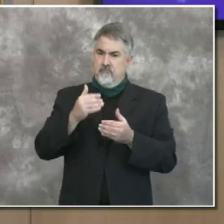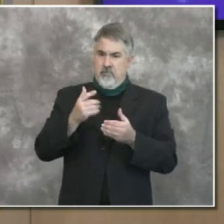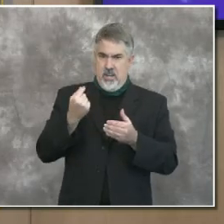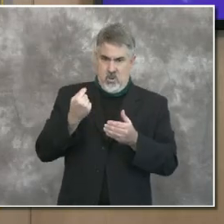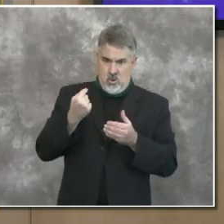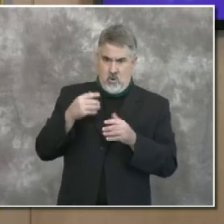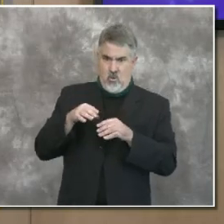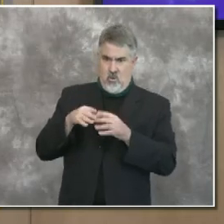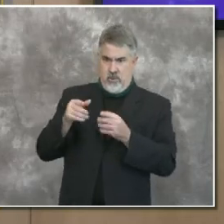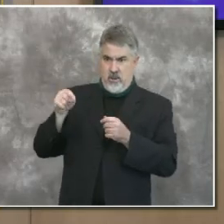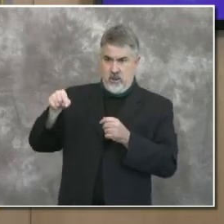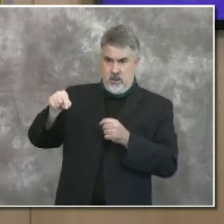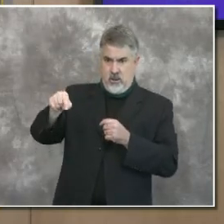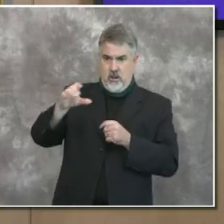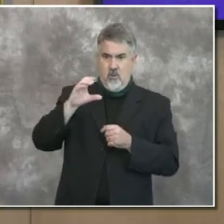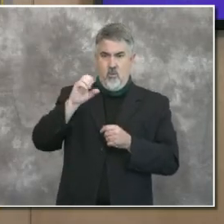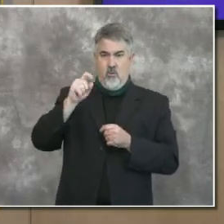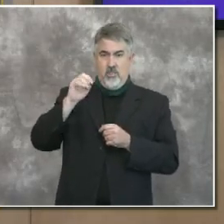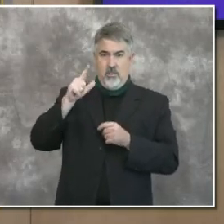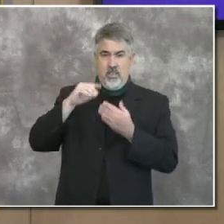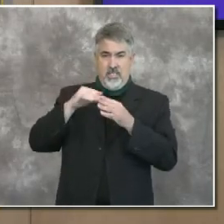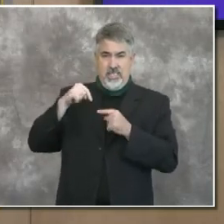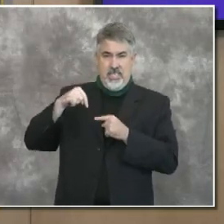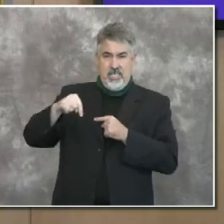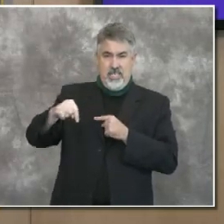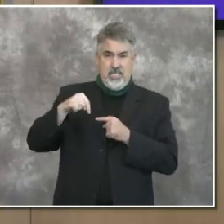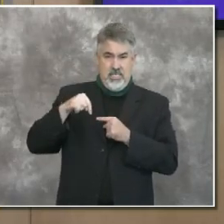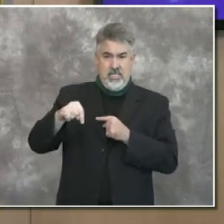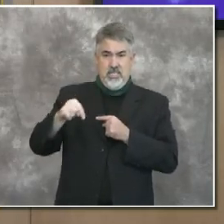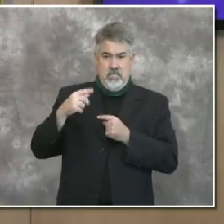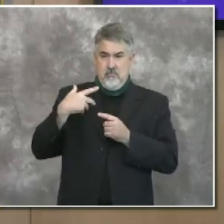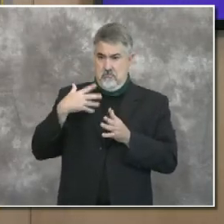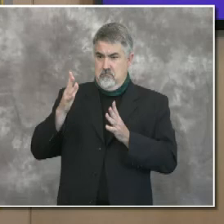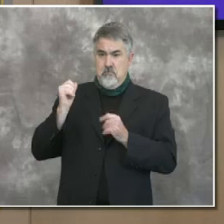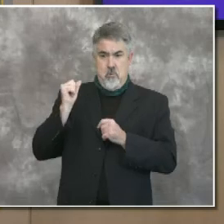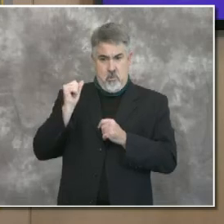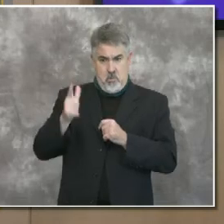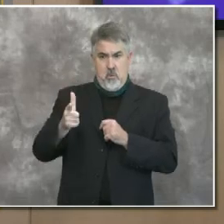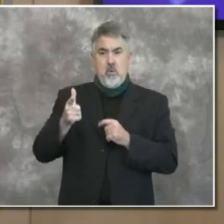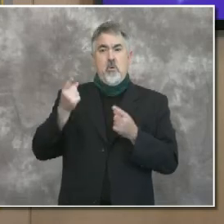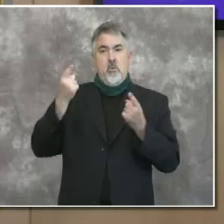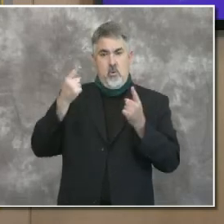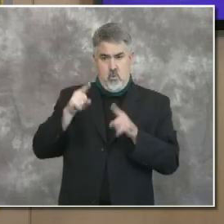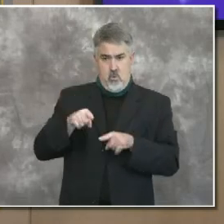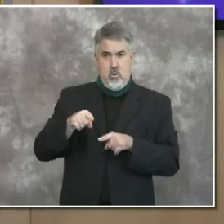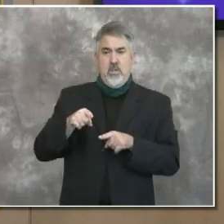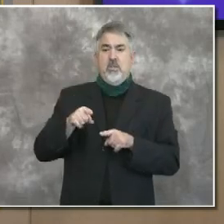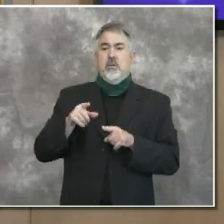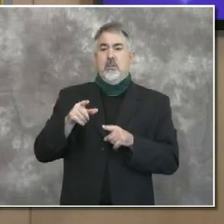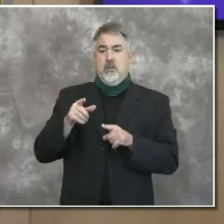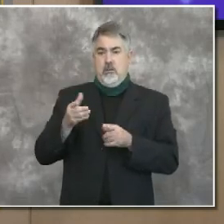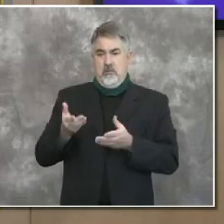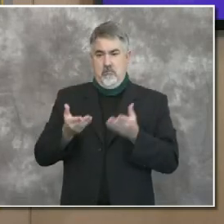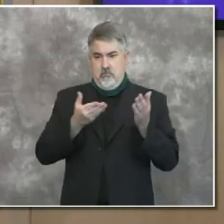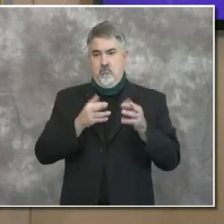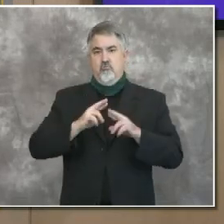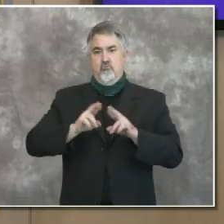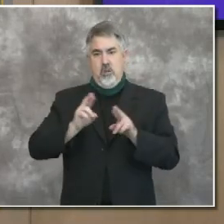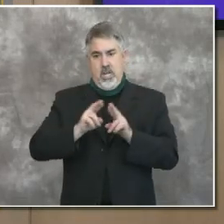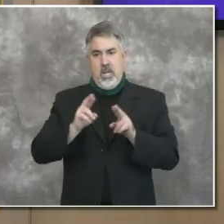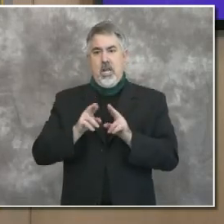cities. We had been communicated with that there was unanimous agreement and that they made a recommendation and that they would be ready to implement when we